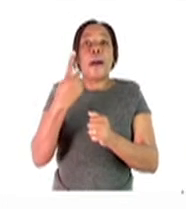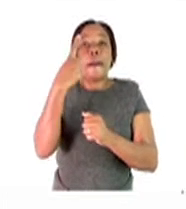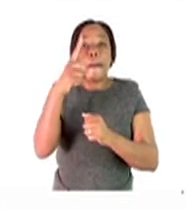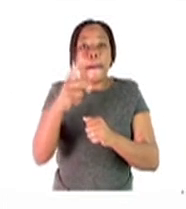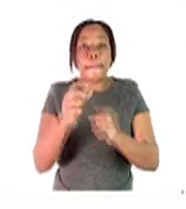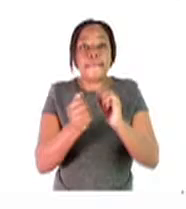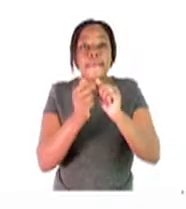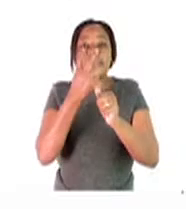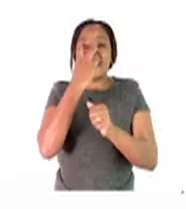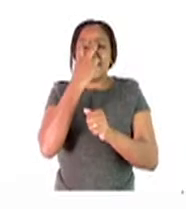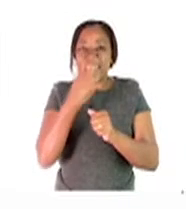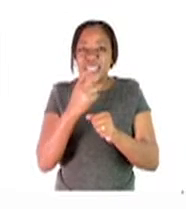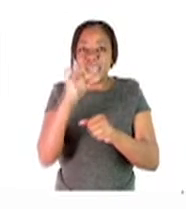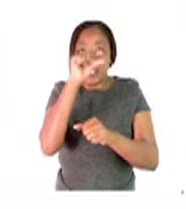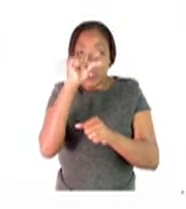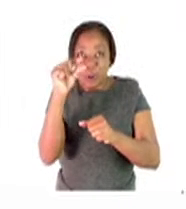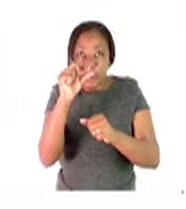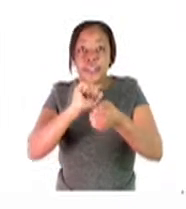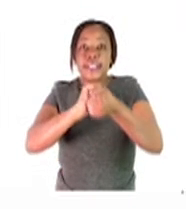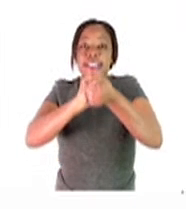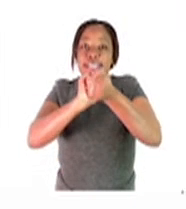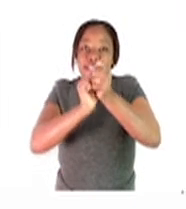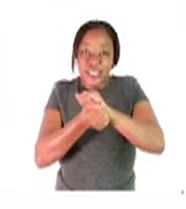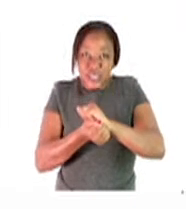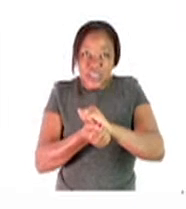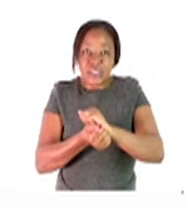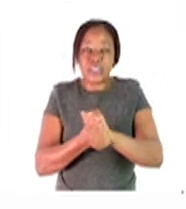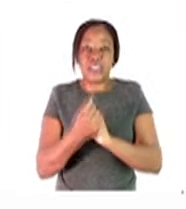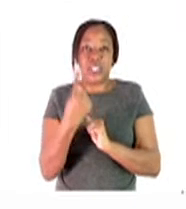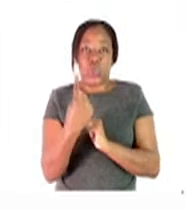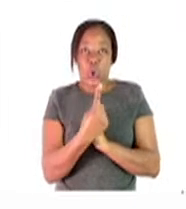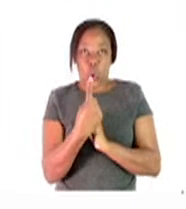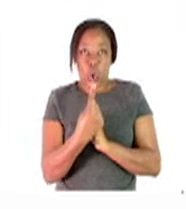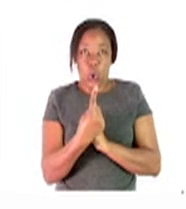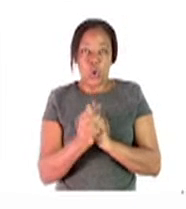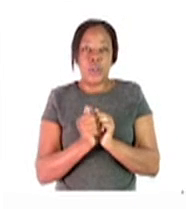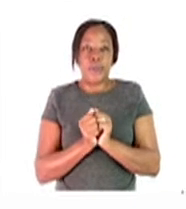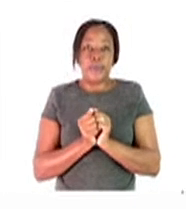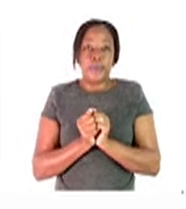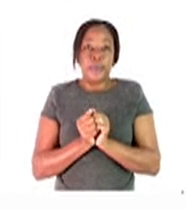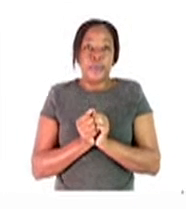So now do the rest as well by changing the bold words.